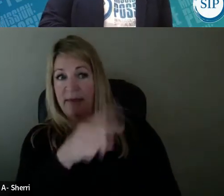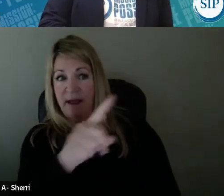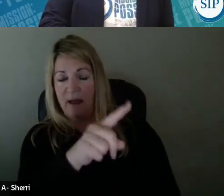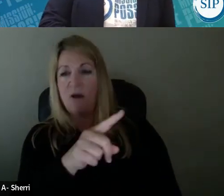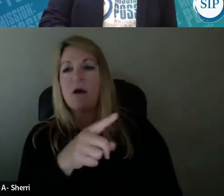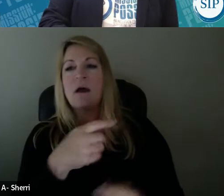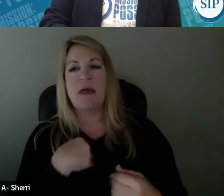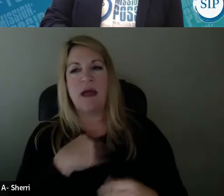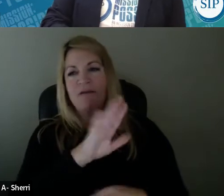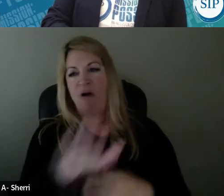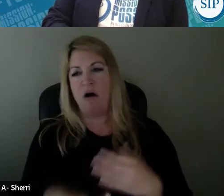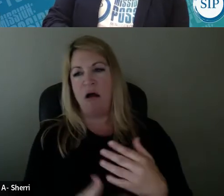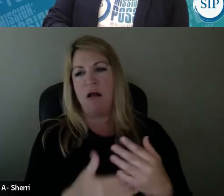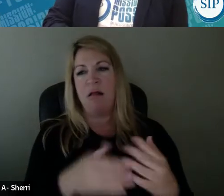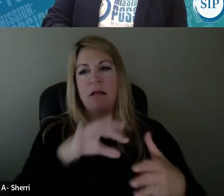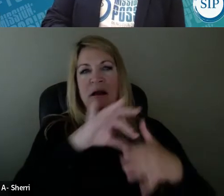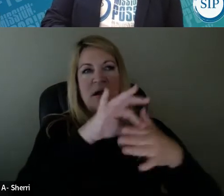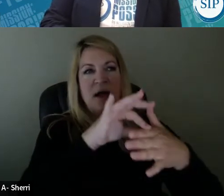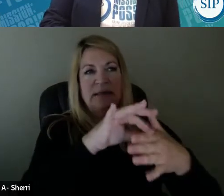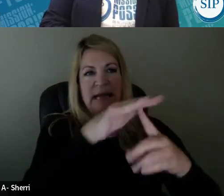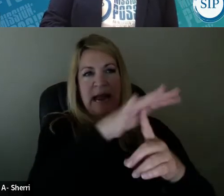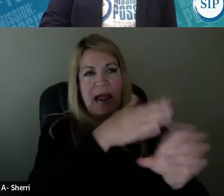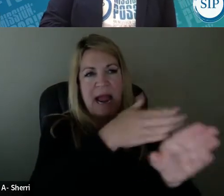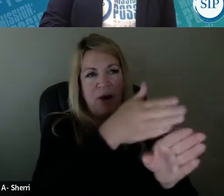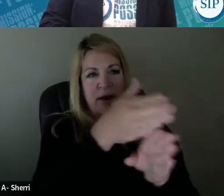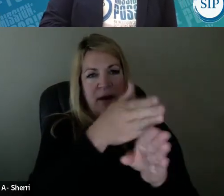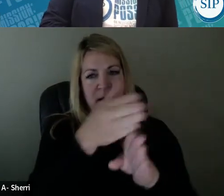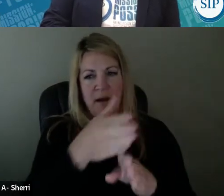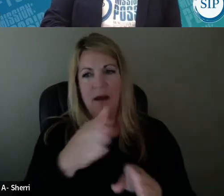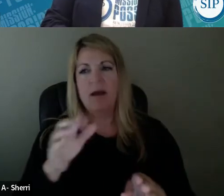all content areas. And of course, that entails a lot of